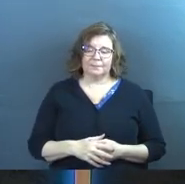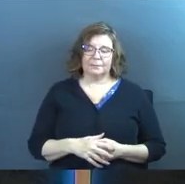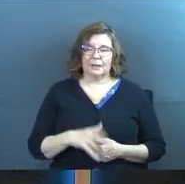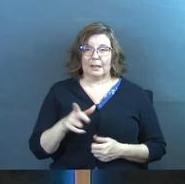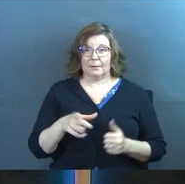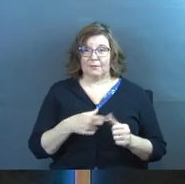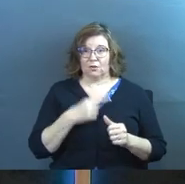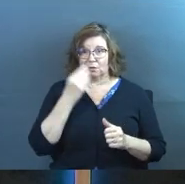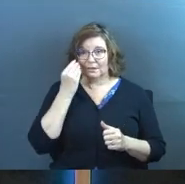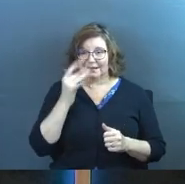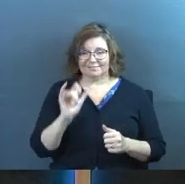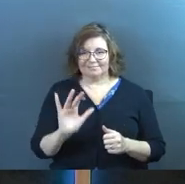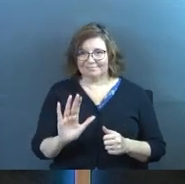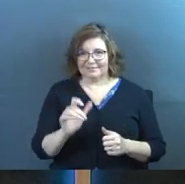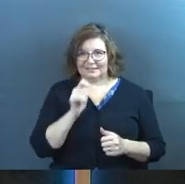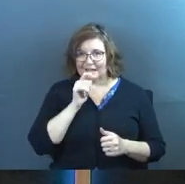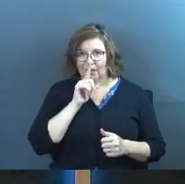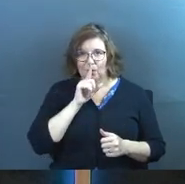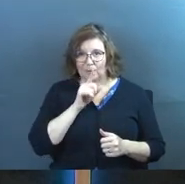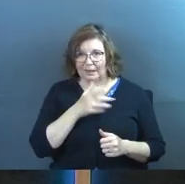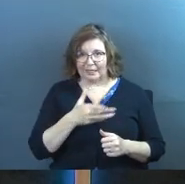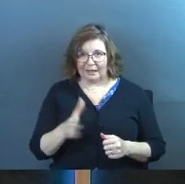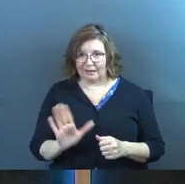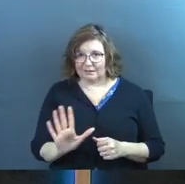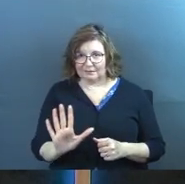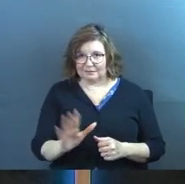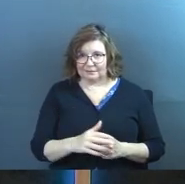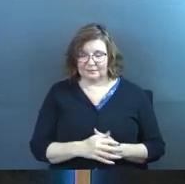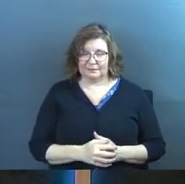And let me be the first to tell you, that's not the real thing.